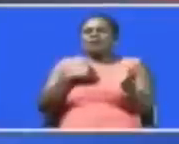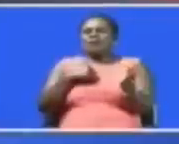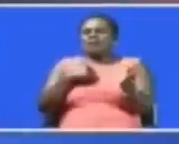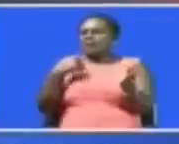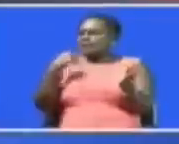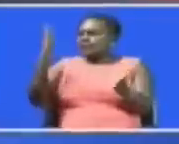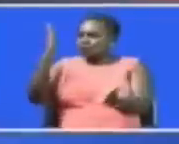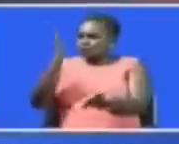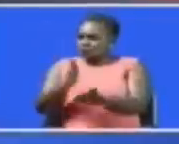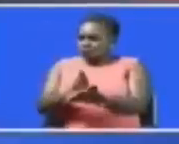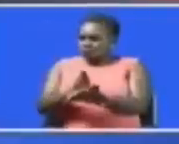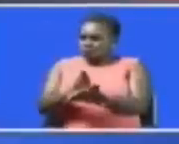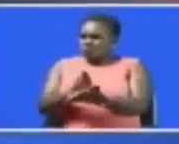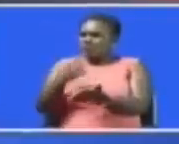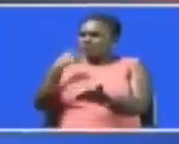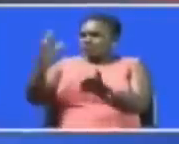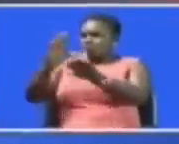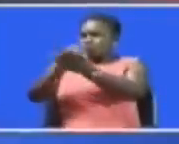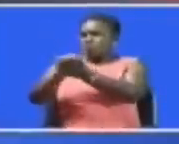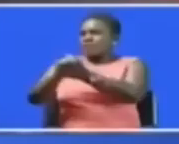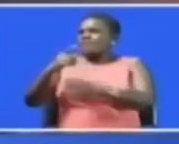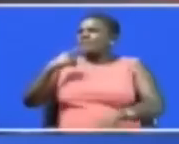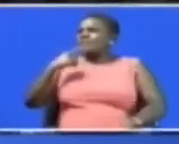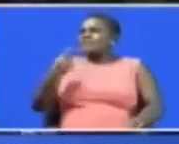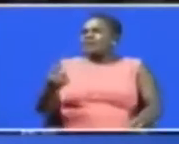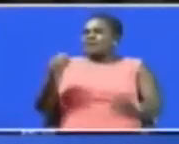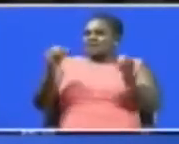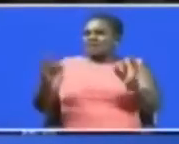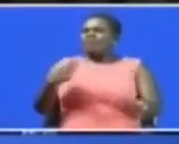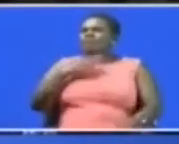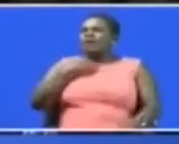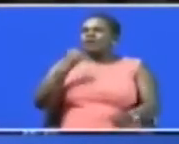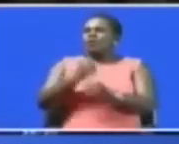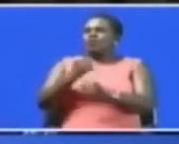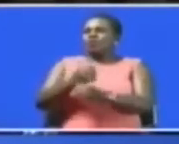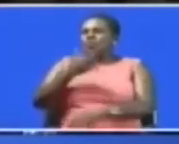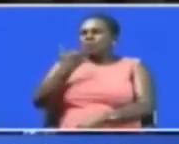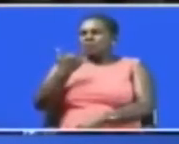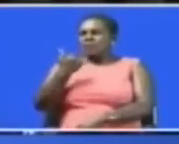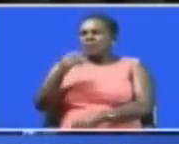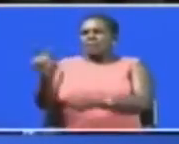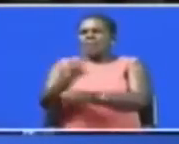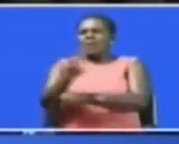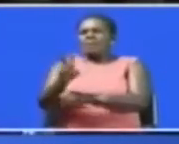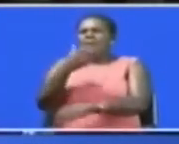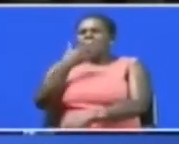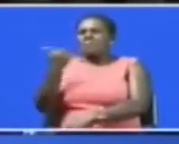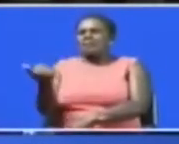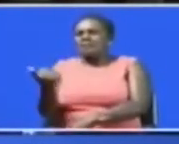and let me tell you the truth. We have said as Jubilee that if we want to do better, we must be oversighted